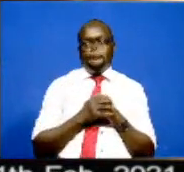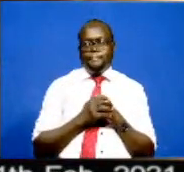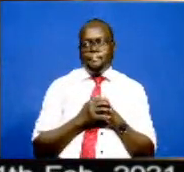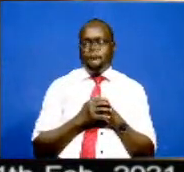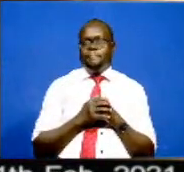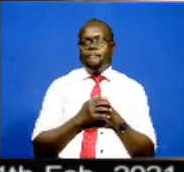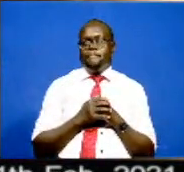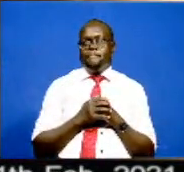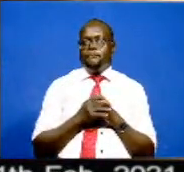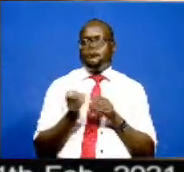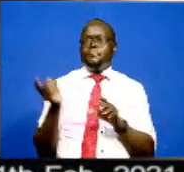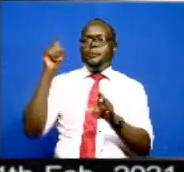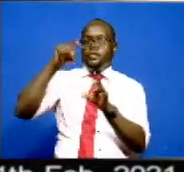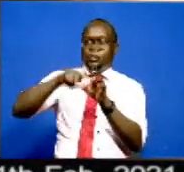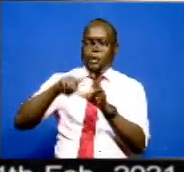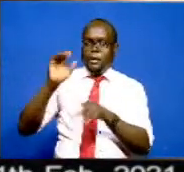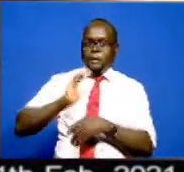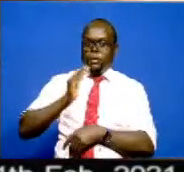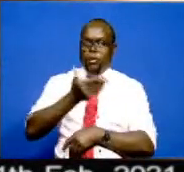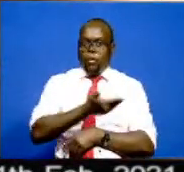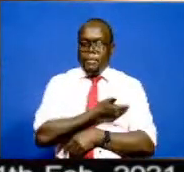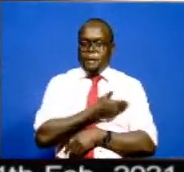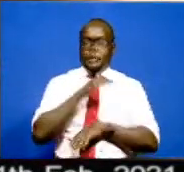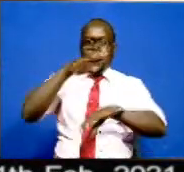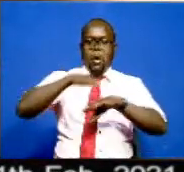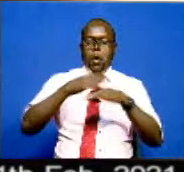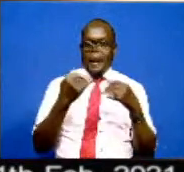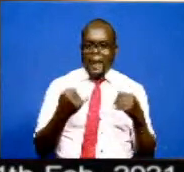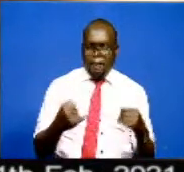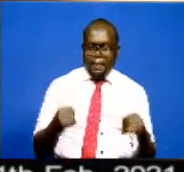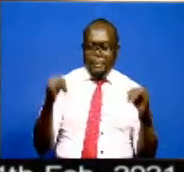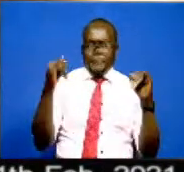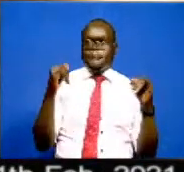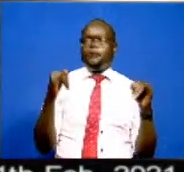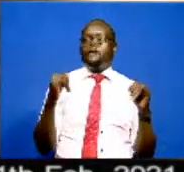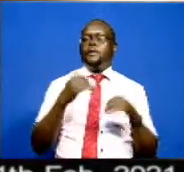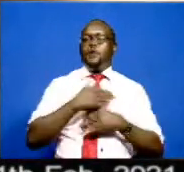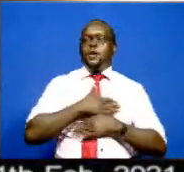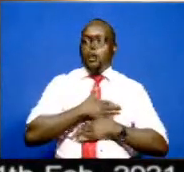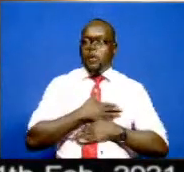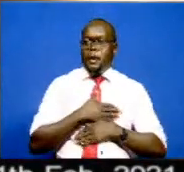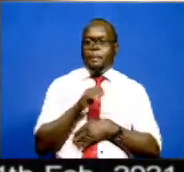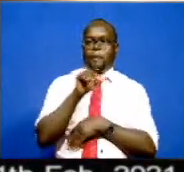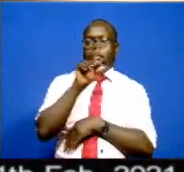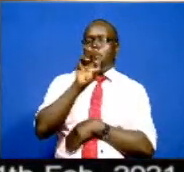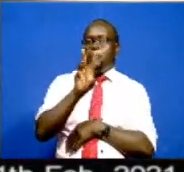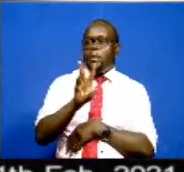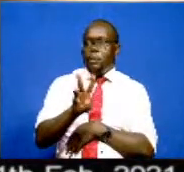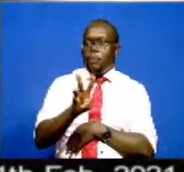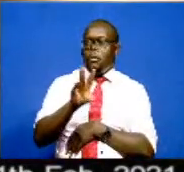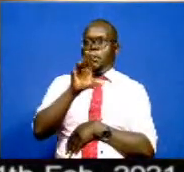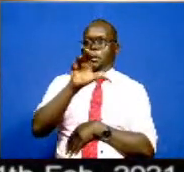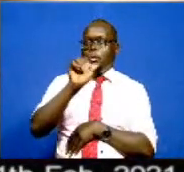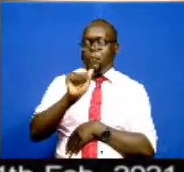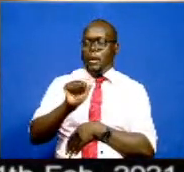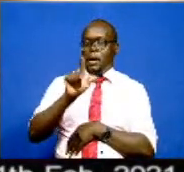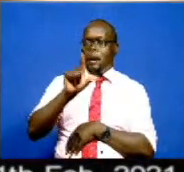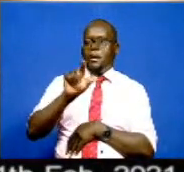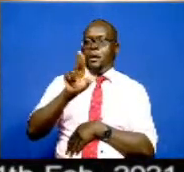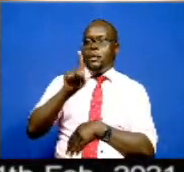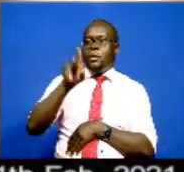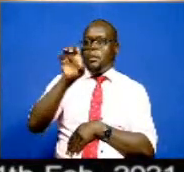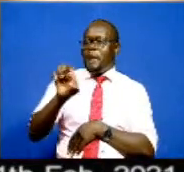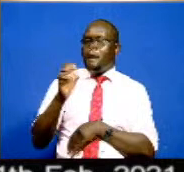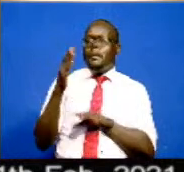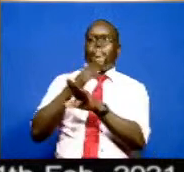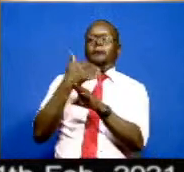rightfully moves into the Committee on Implementation. And the Honorable Waluke did not have a committee when we were reconstituting, so